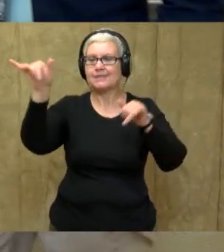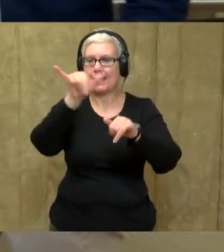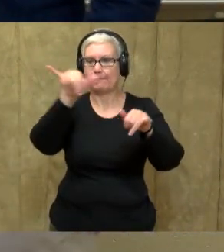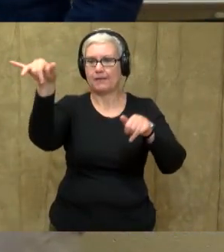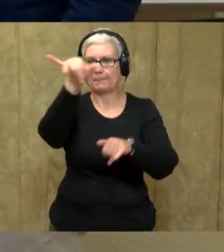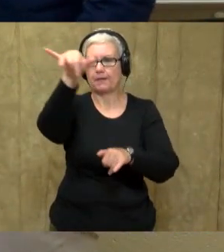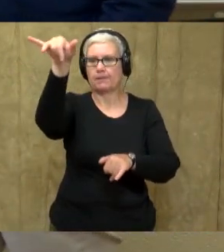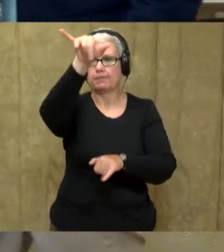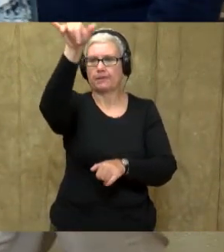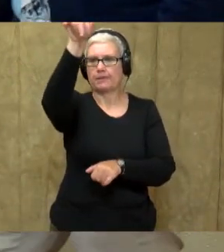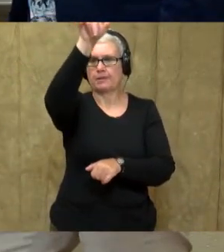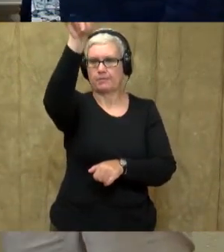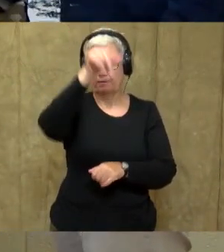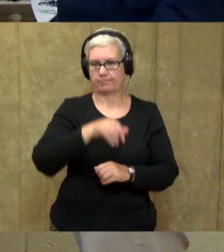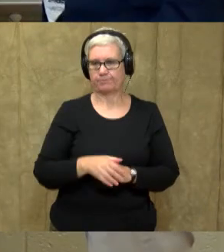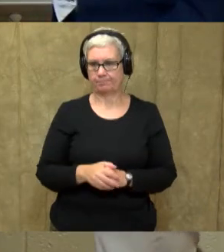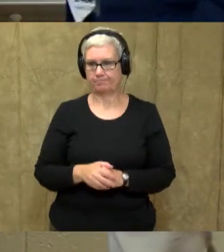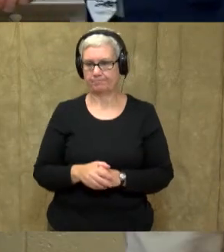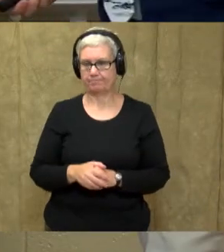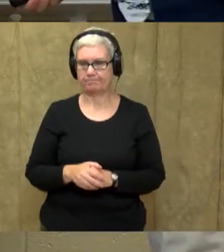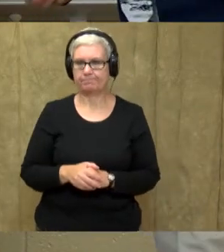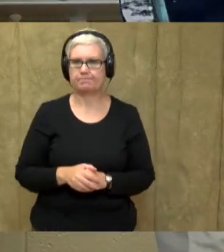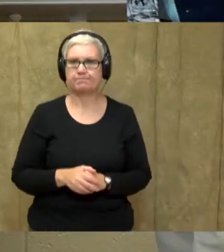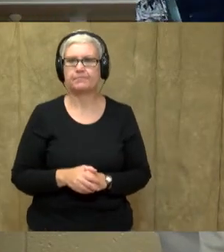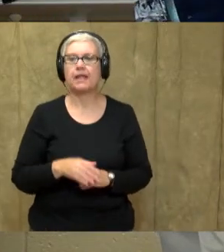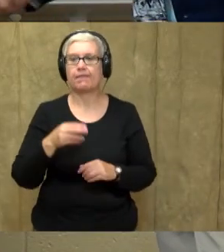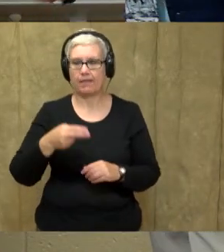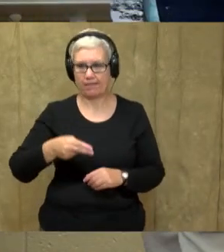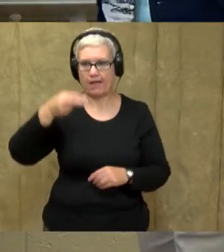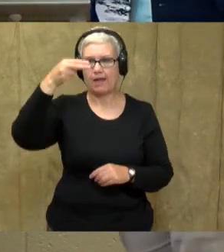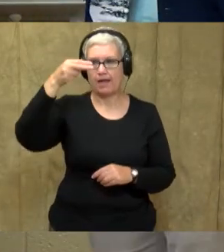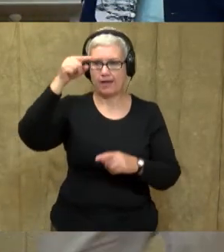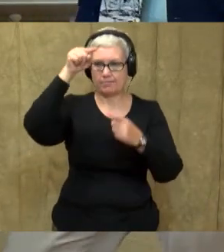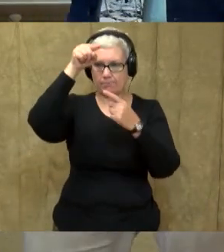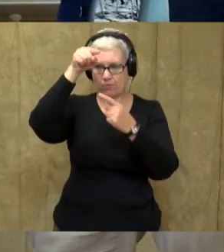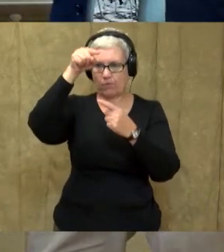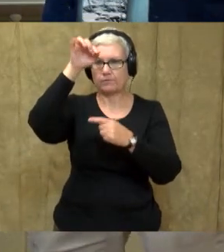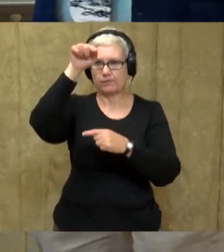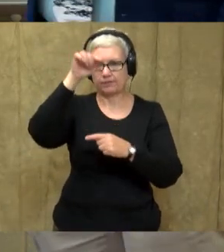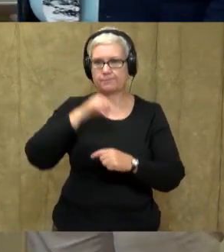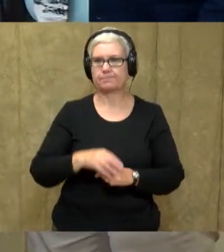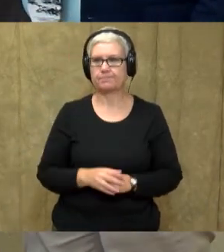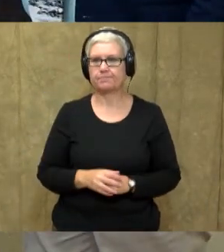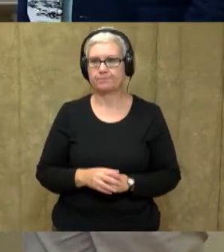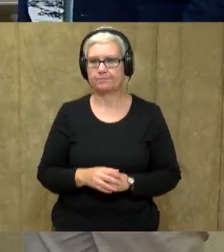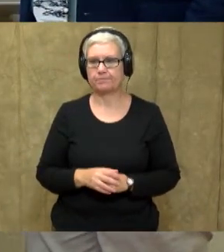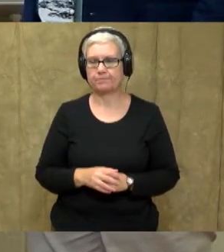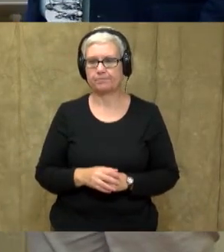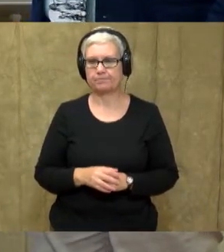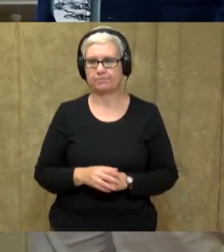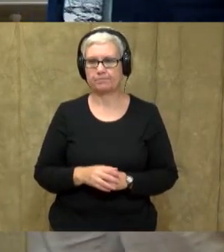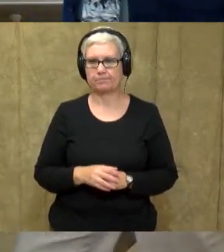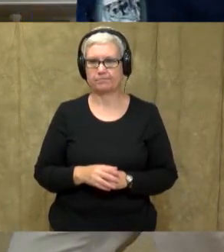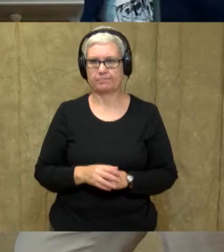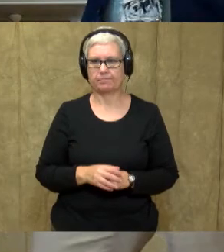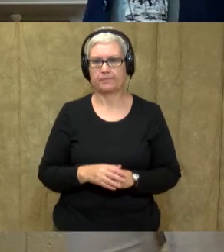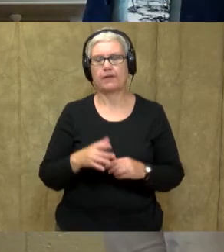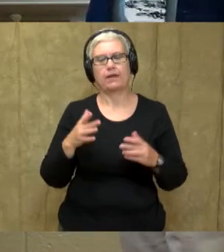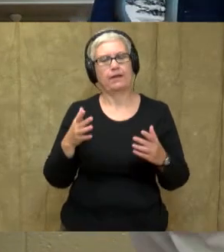point is present here also. But again, we want to be efficient. As opposed to creating that huge